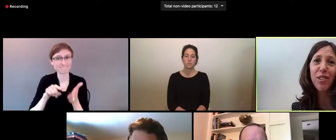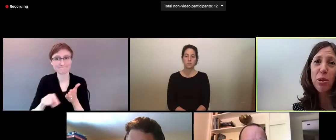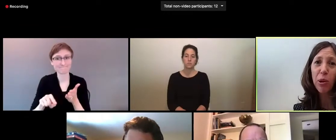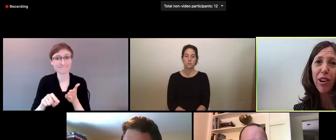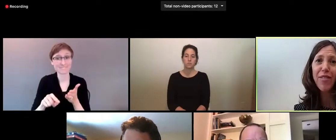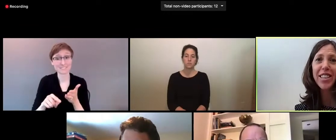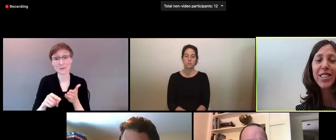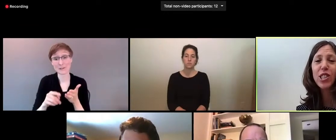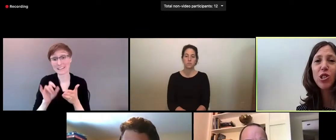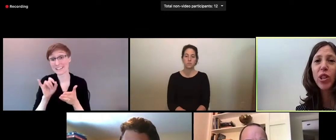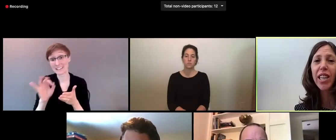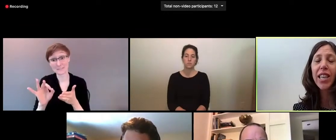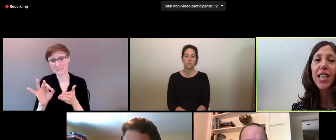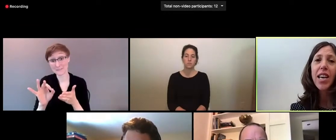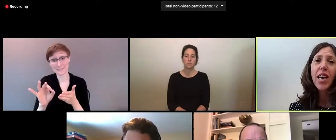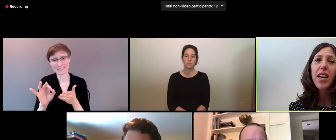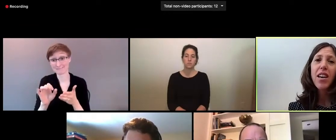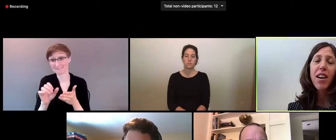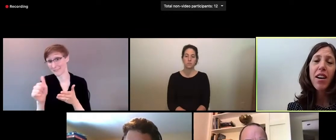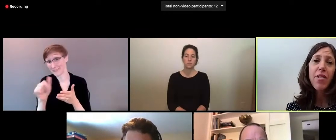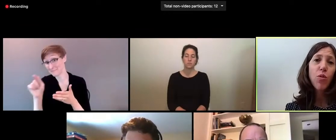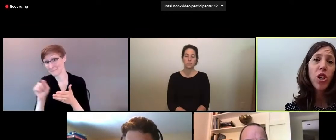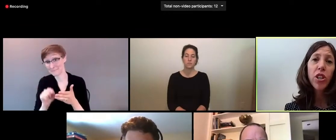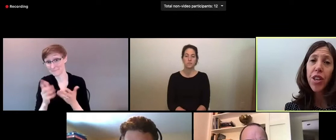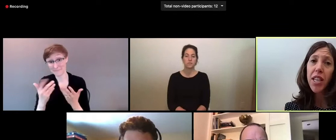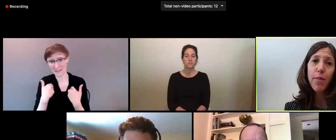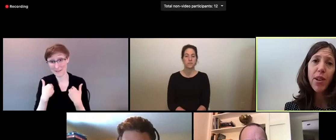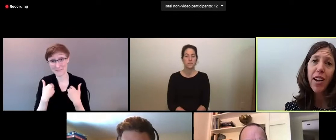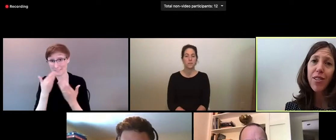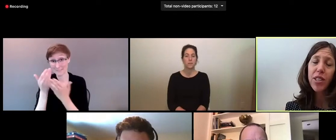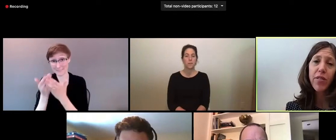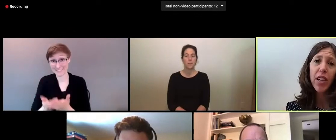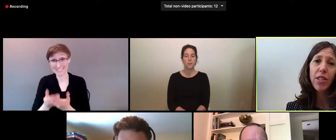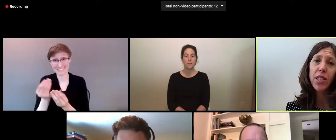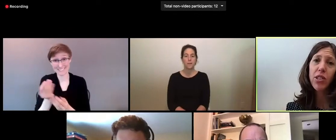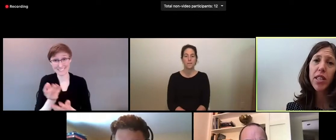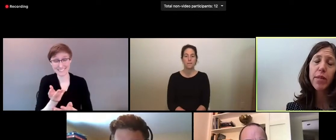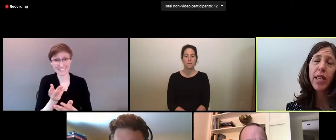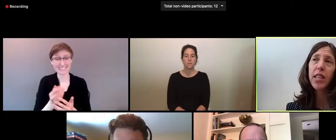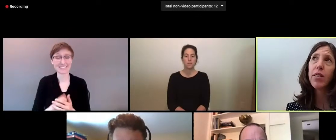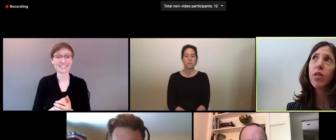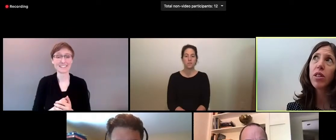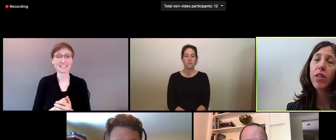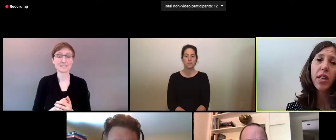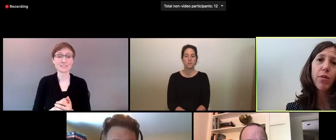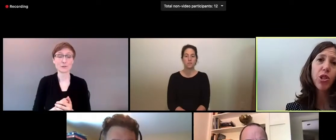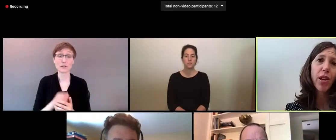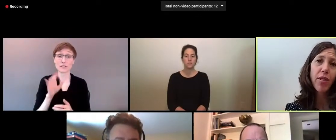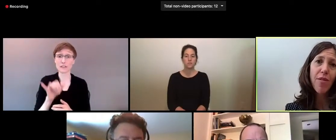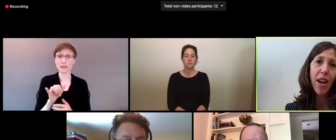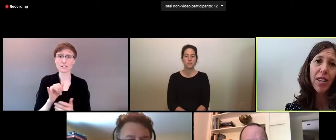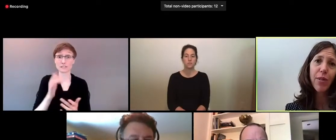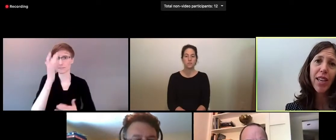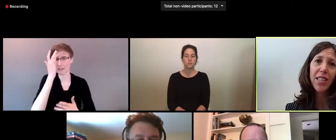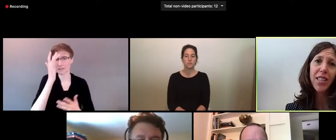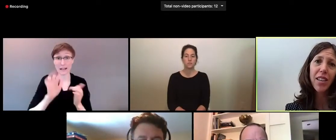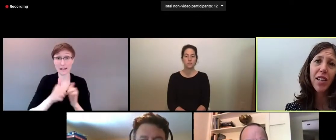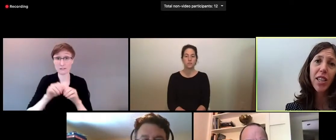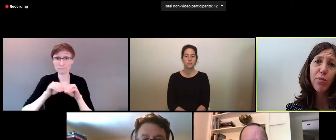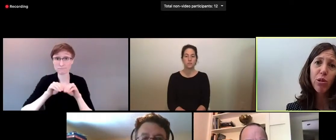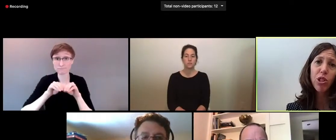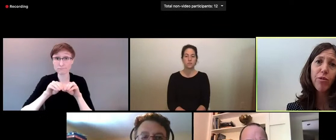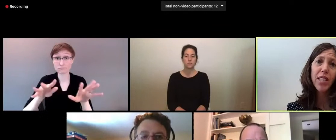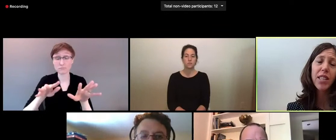recently with more evidence to join in. We're learning about how this virus is transmitted. We're learning, we're trying to